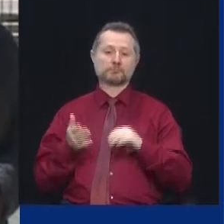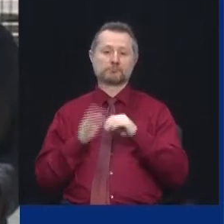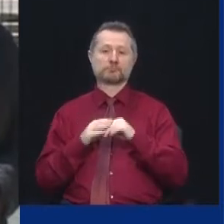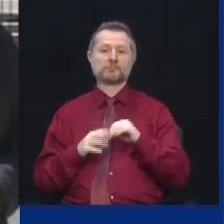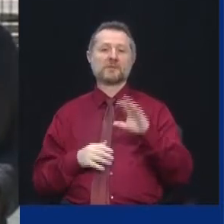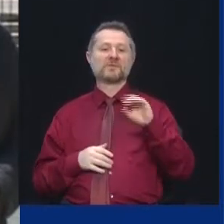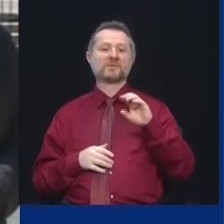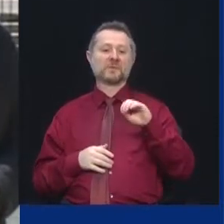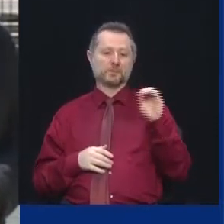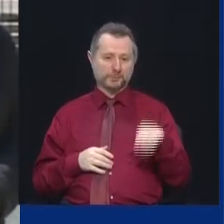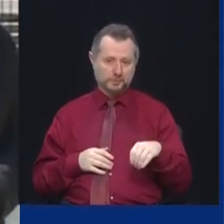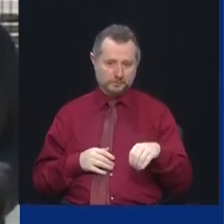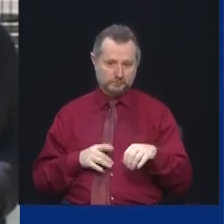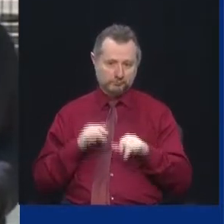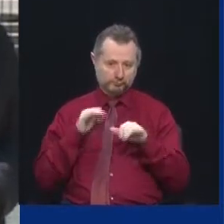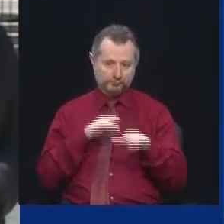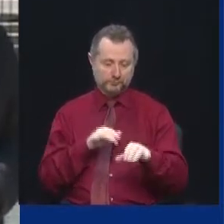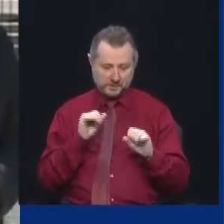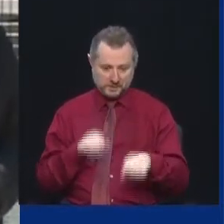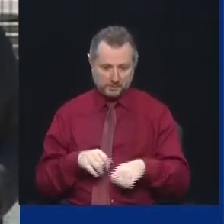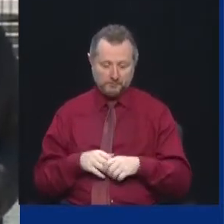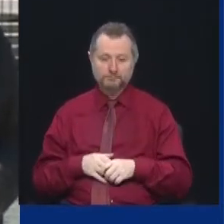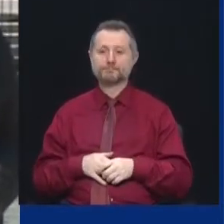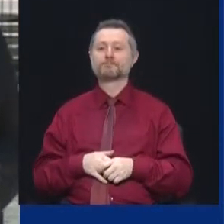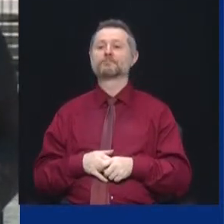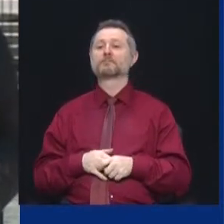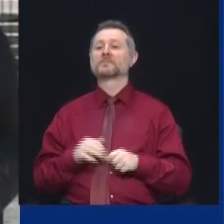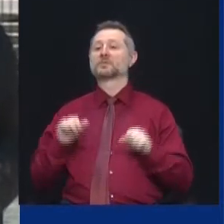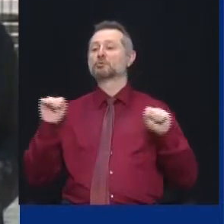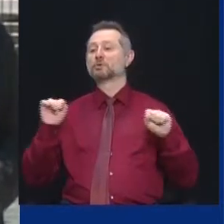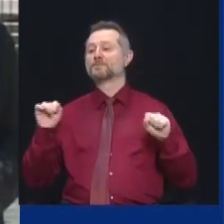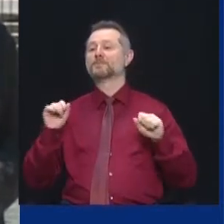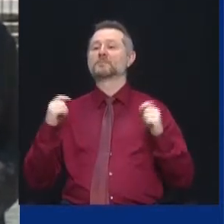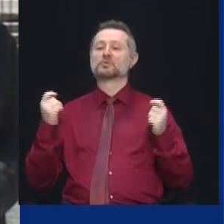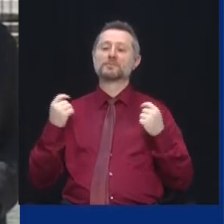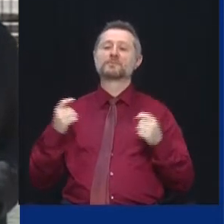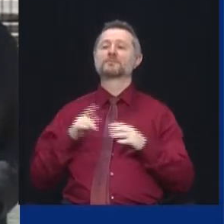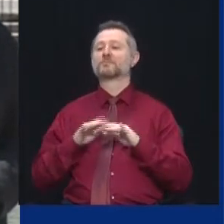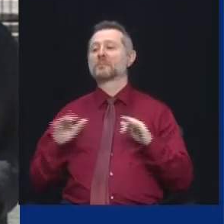25% to 50% occupancy. And gyms and fitness clubs,